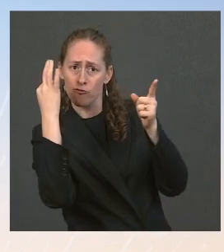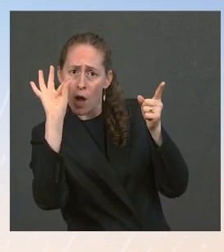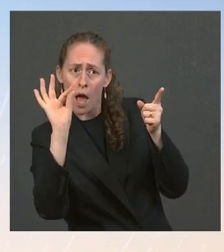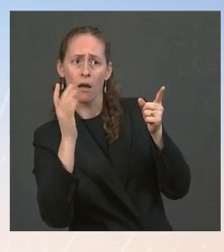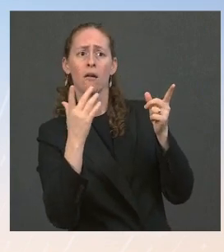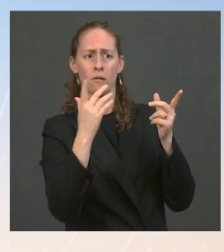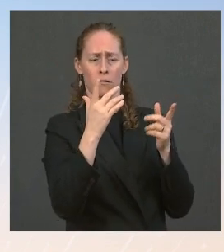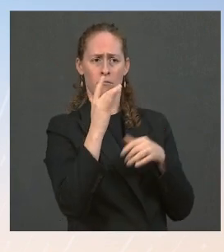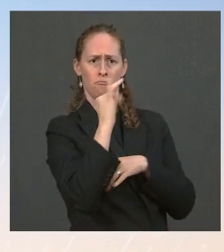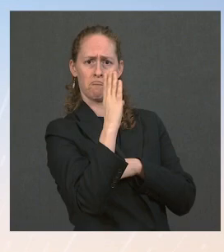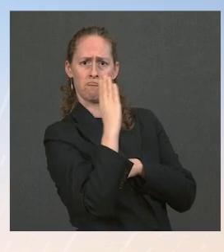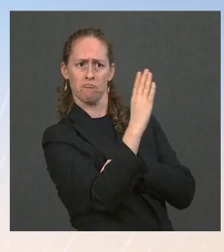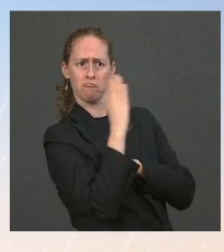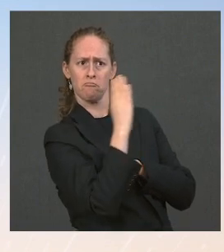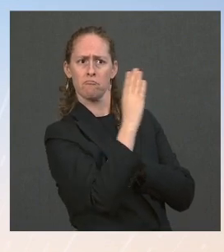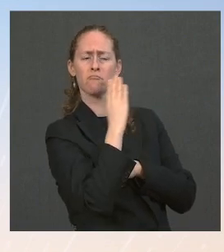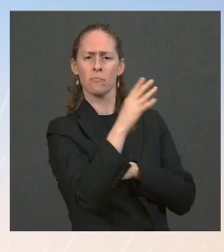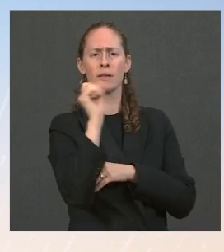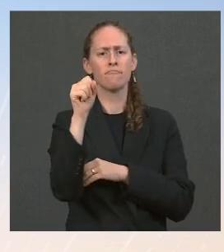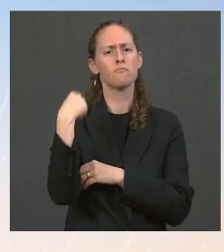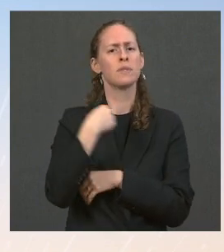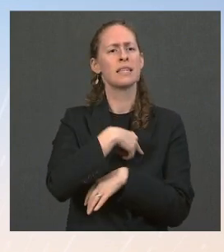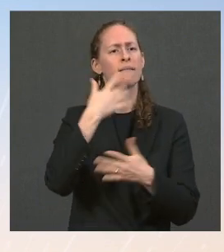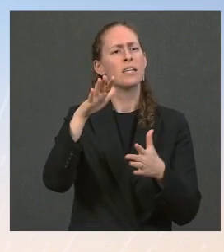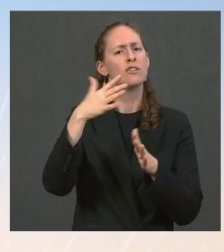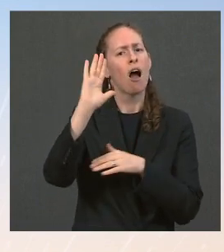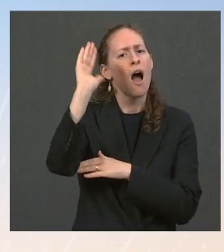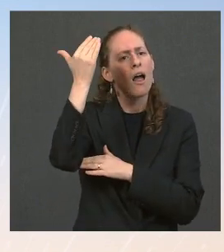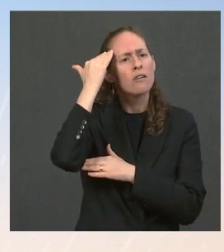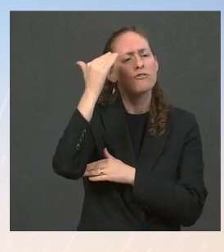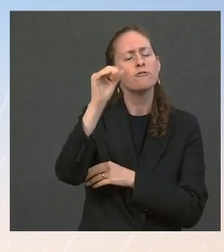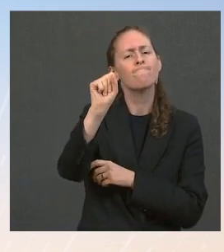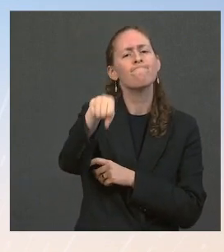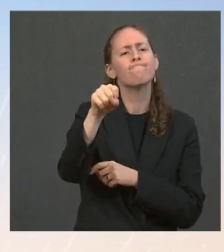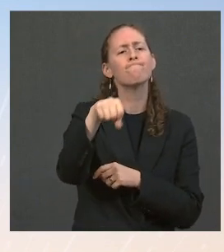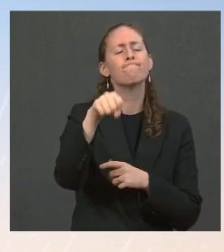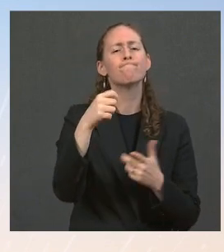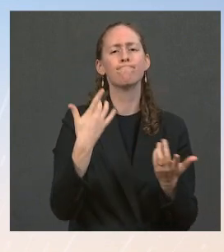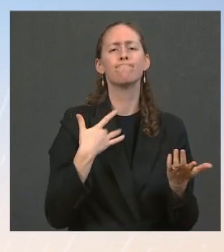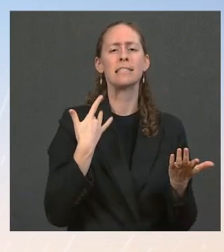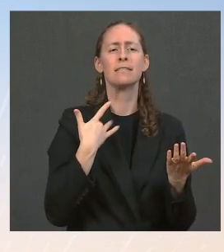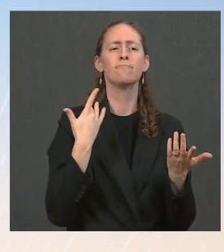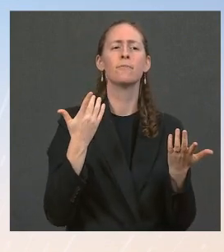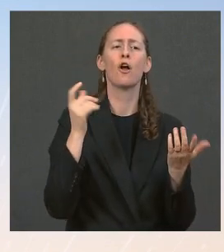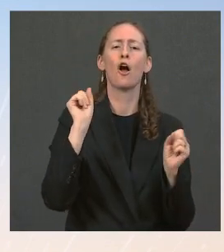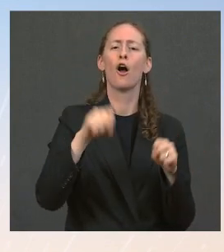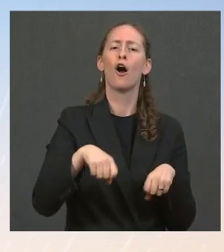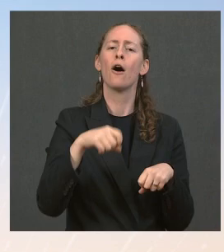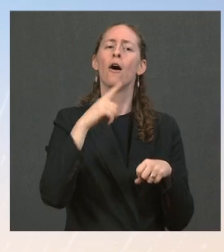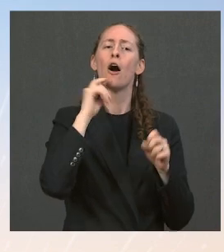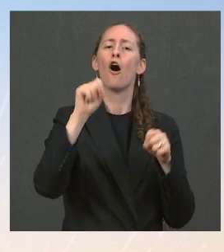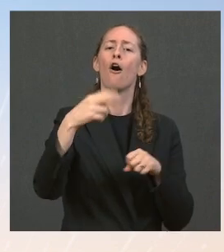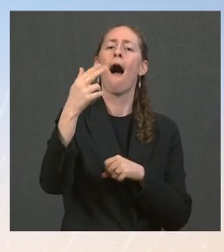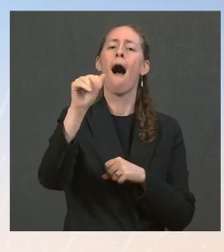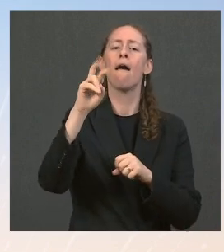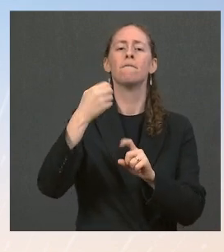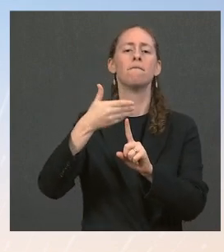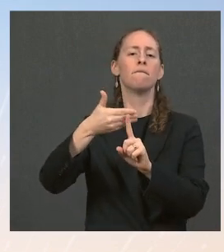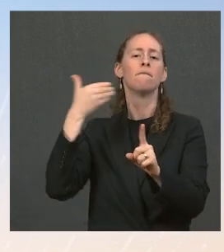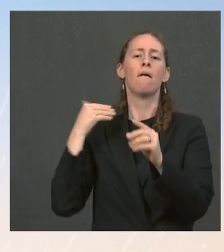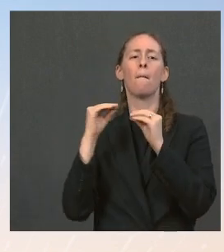readout, acknowledged that there could be there could have been more discussion in advance of the announcement. And that was